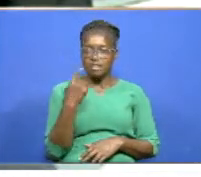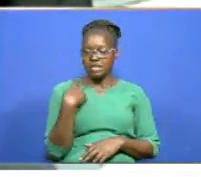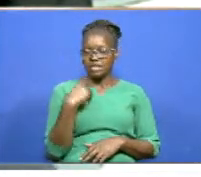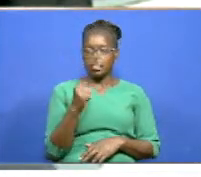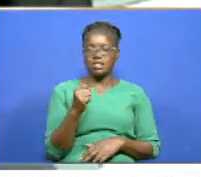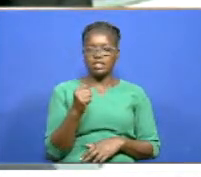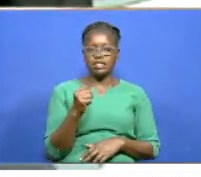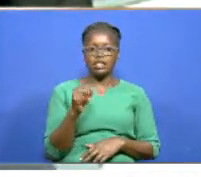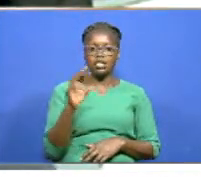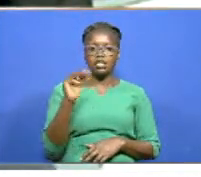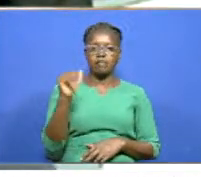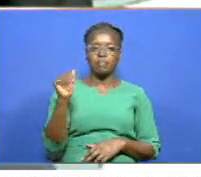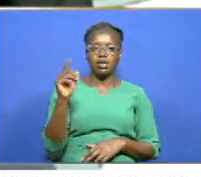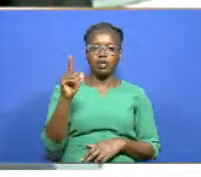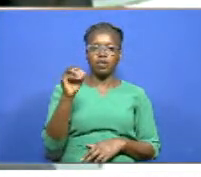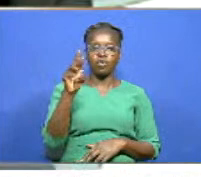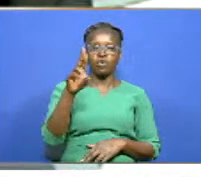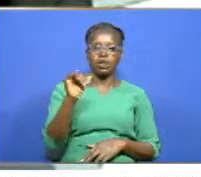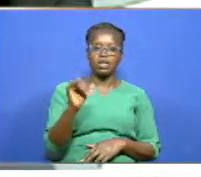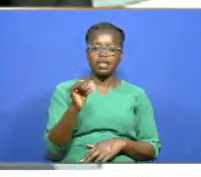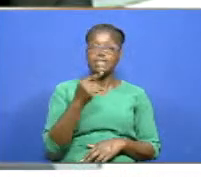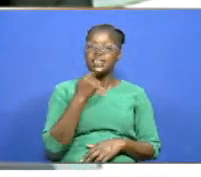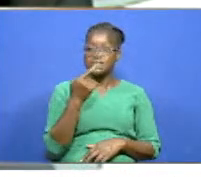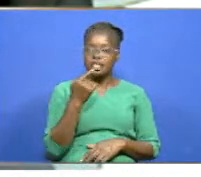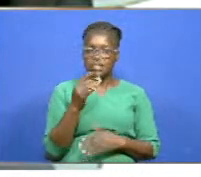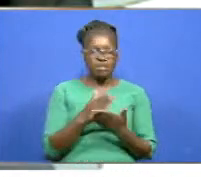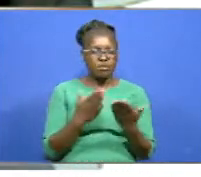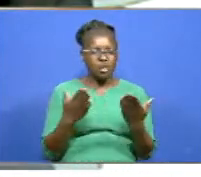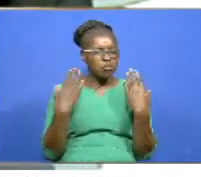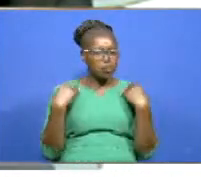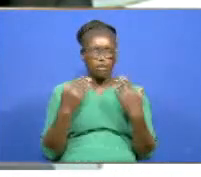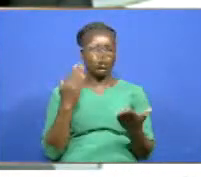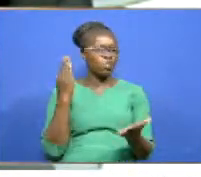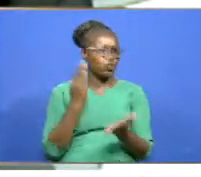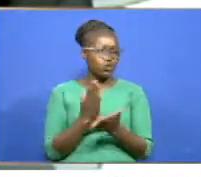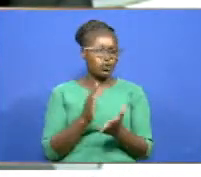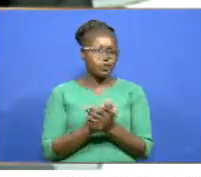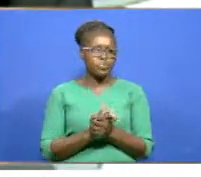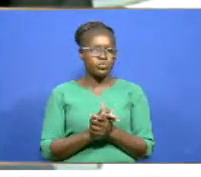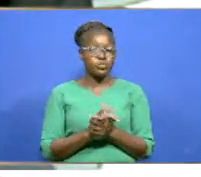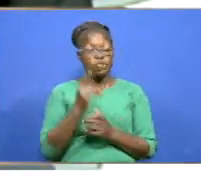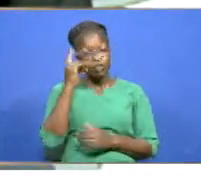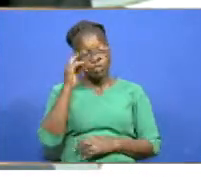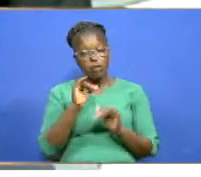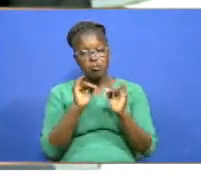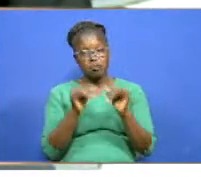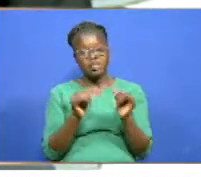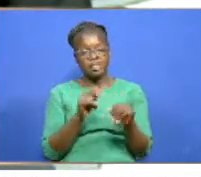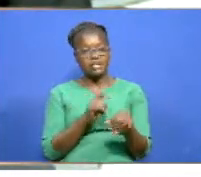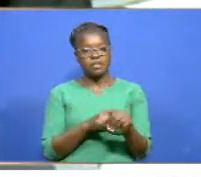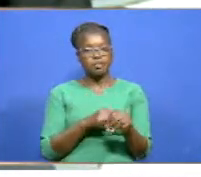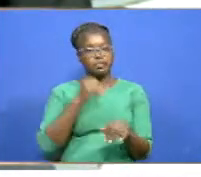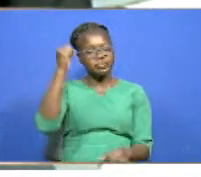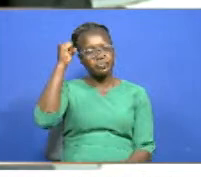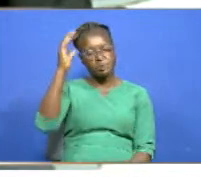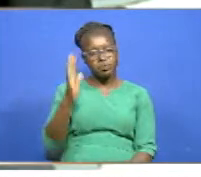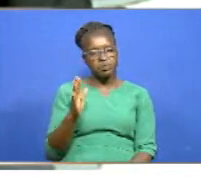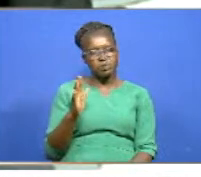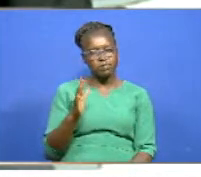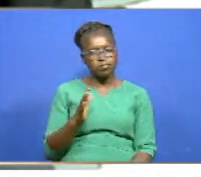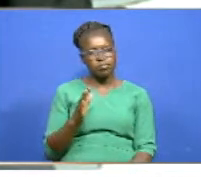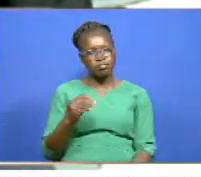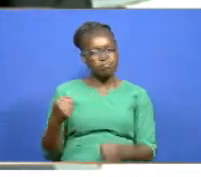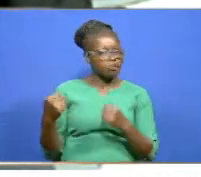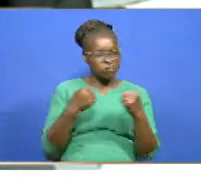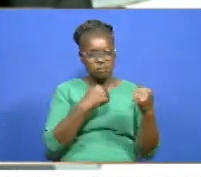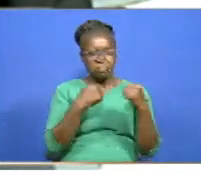there, and he talked about something very practical. For media, when we have politicians fighting